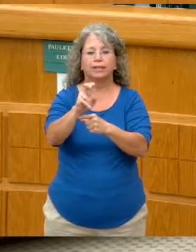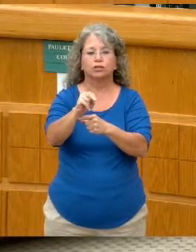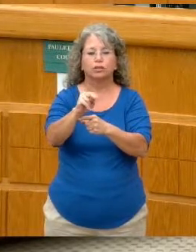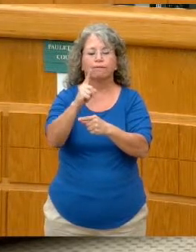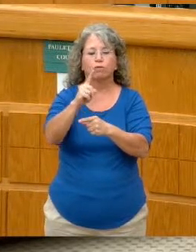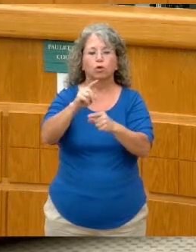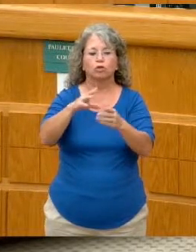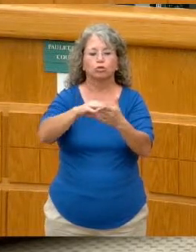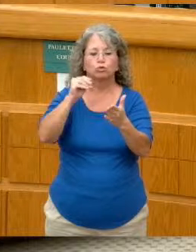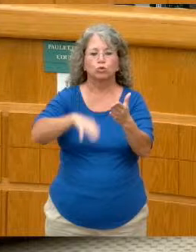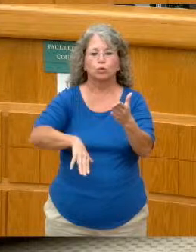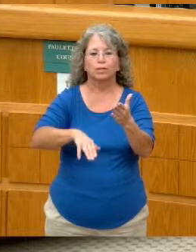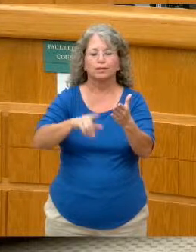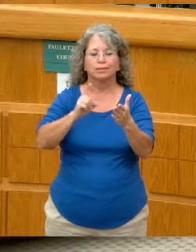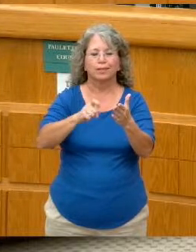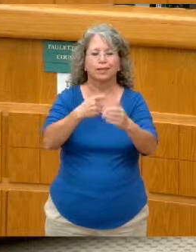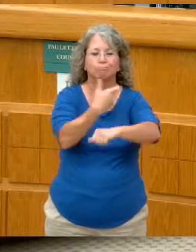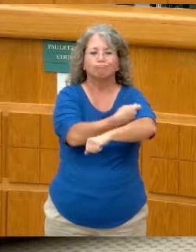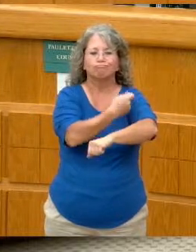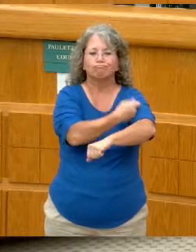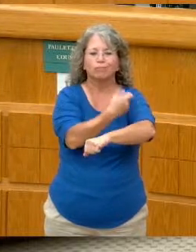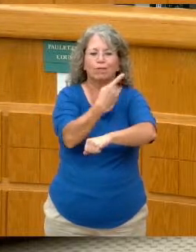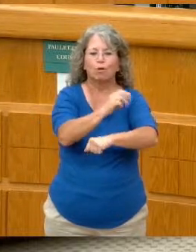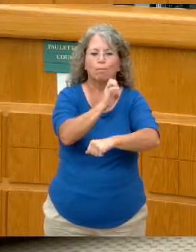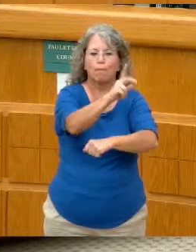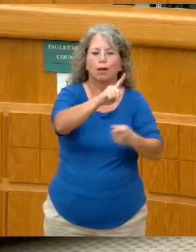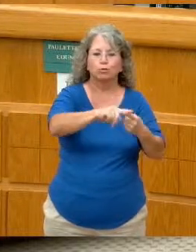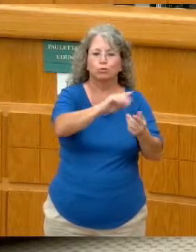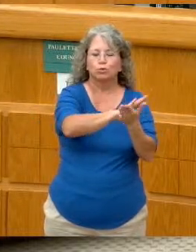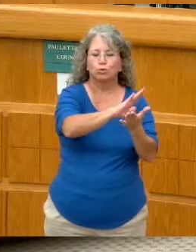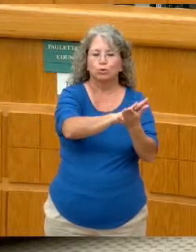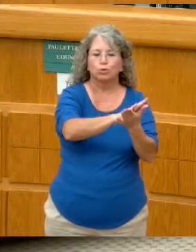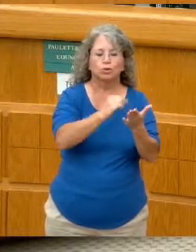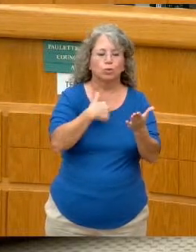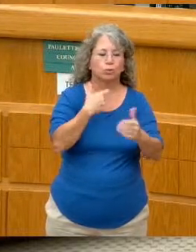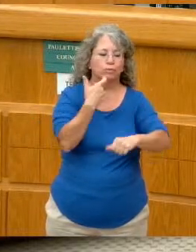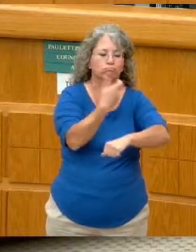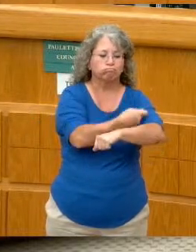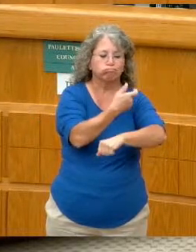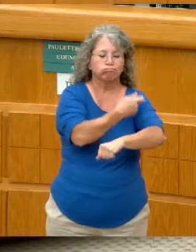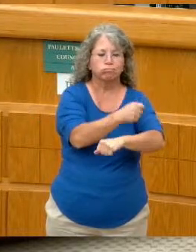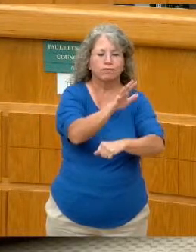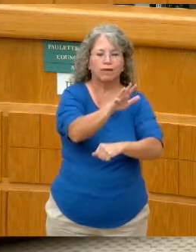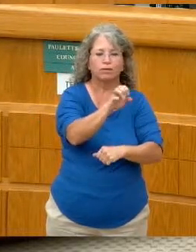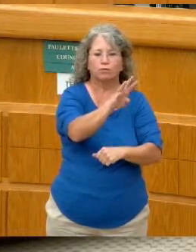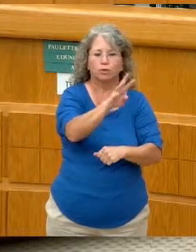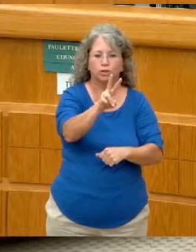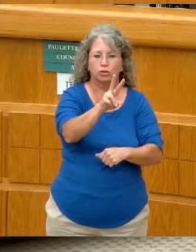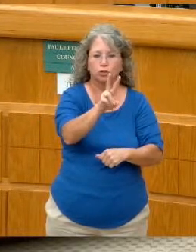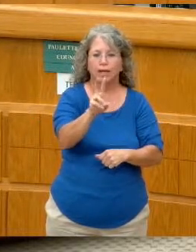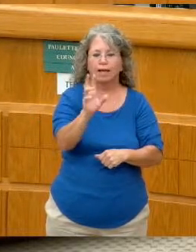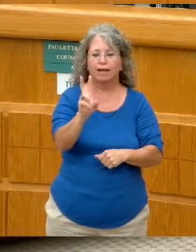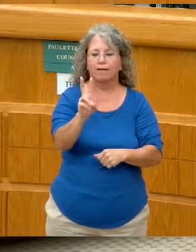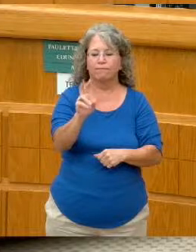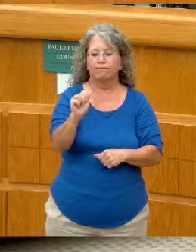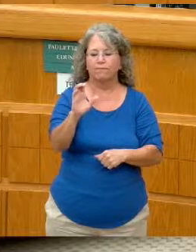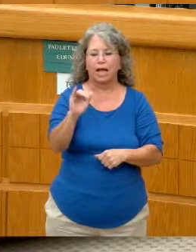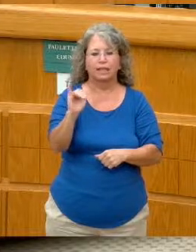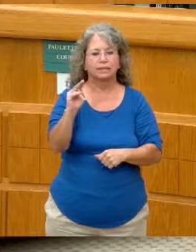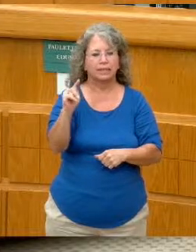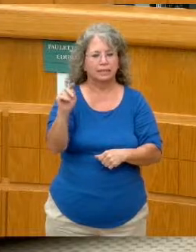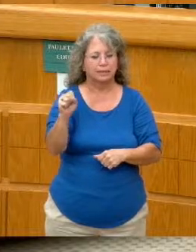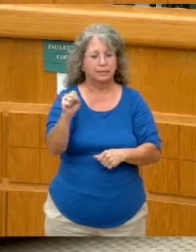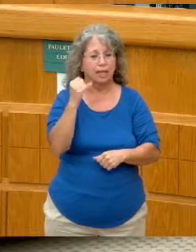back-to-school purposes. We gave out a total of 542 vaccines. If you still need to get your